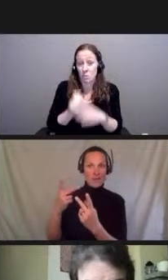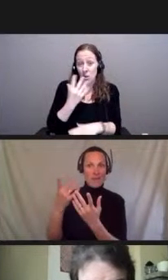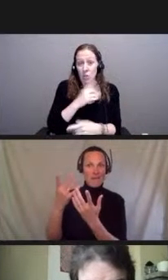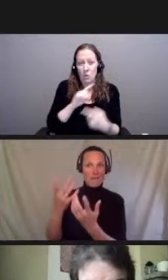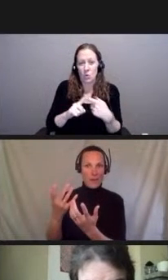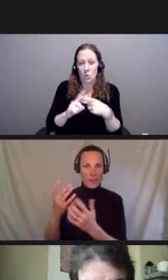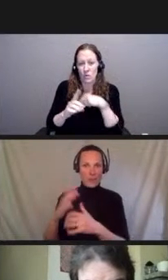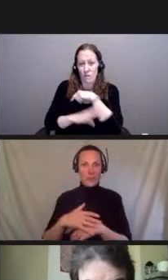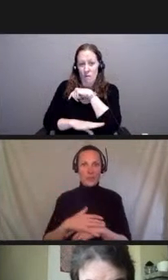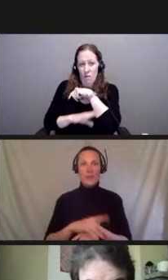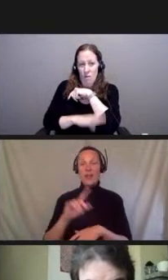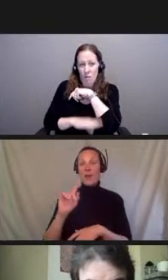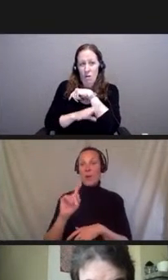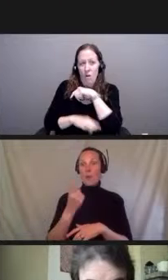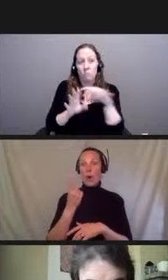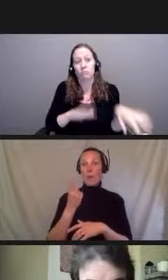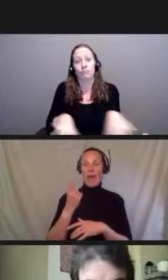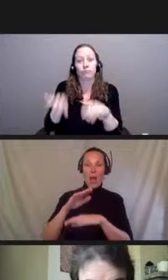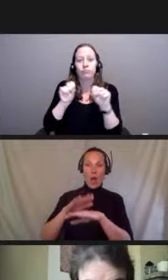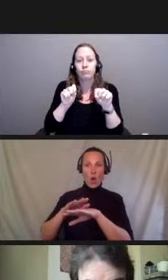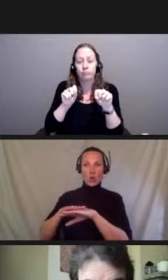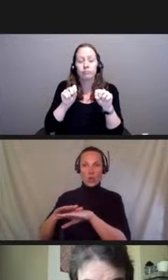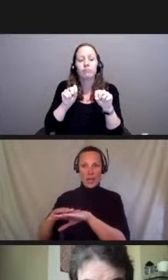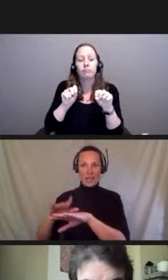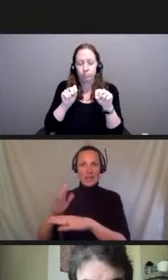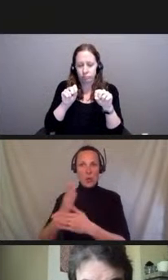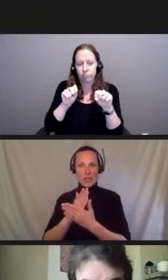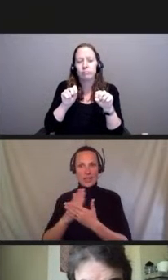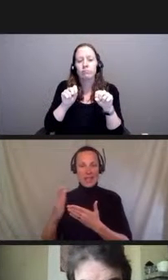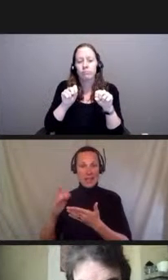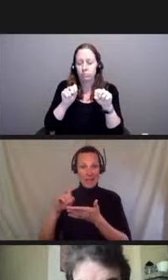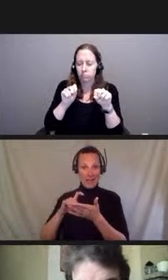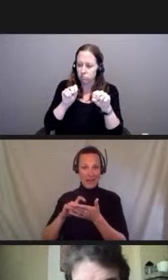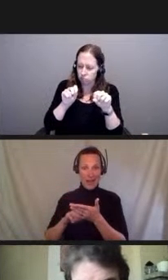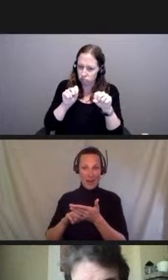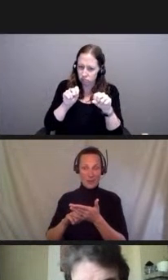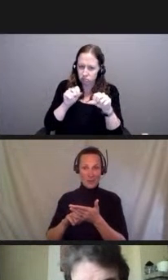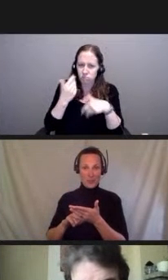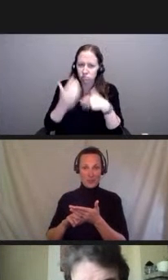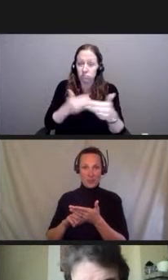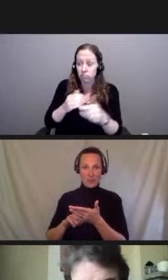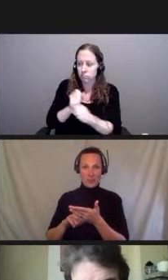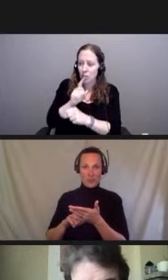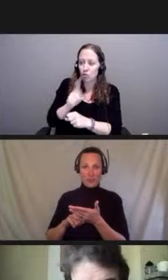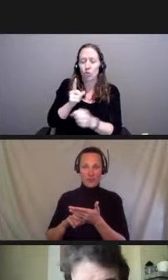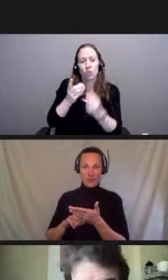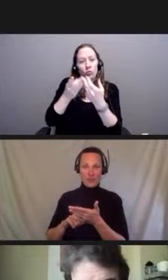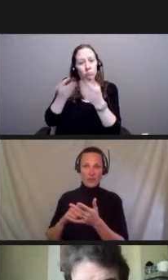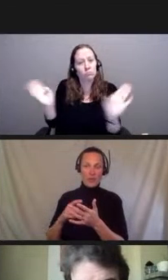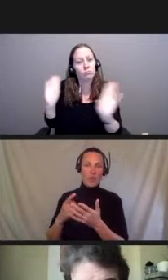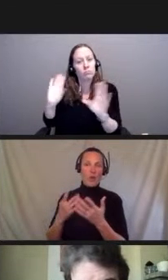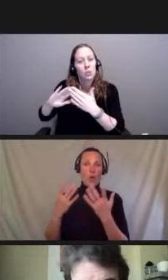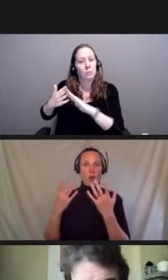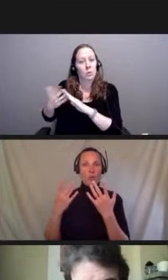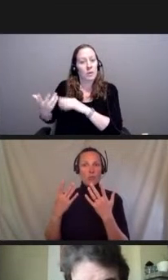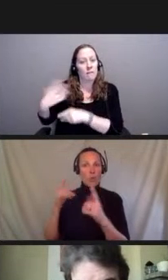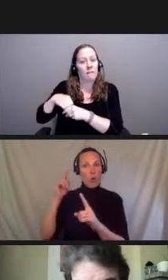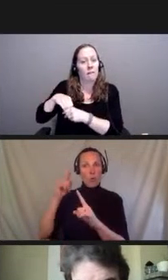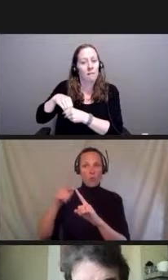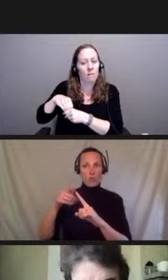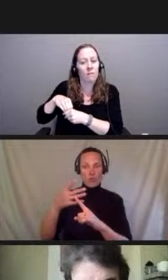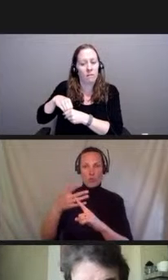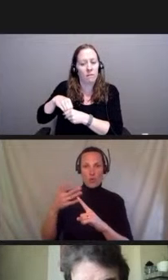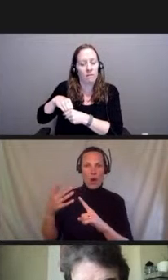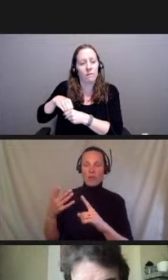fall, we undertook a robust engagement approach to ensure that broad-based community engagement was undertaken.